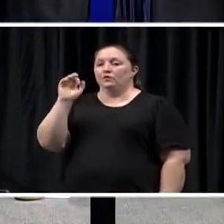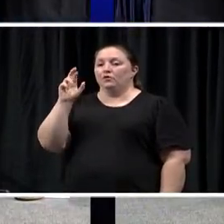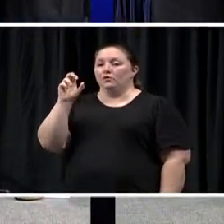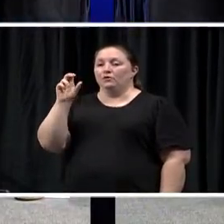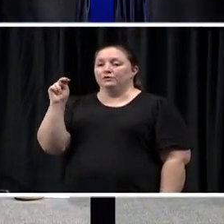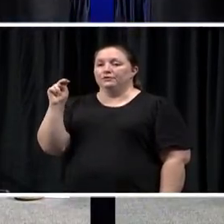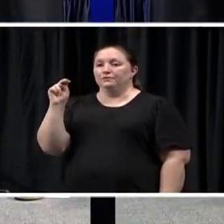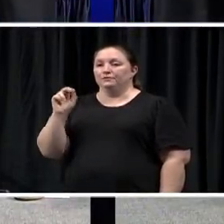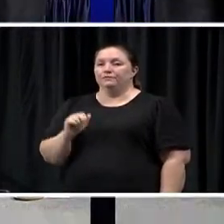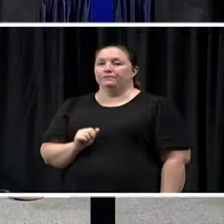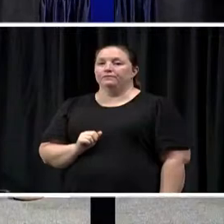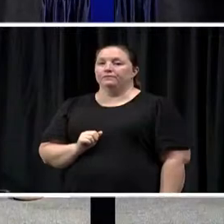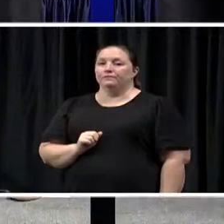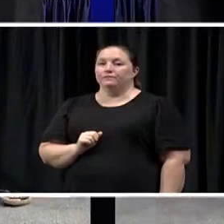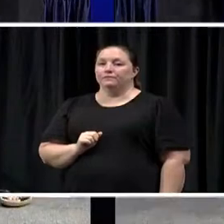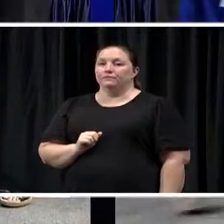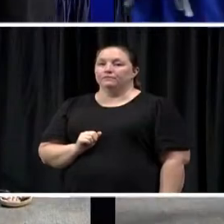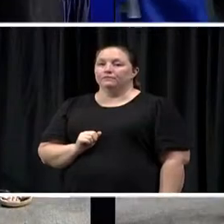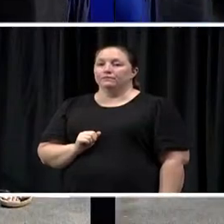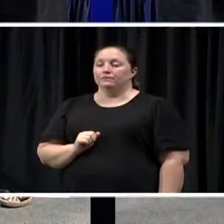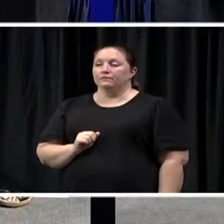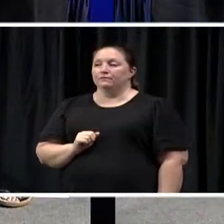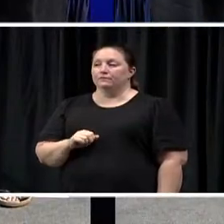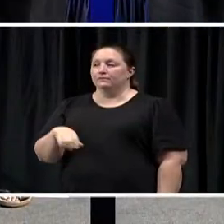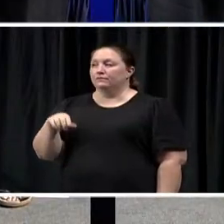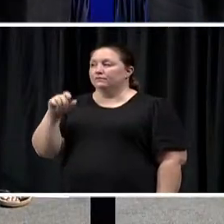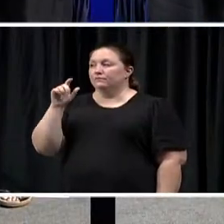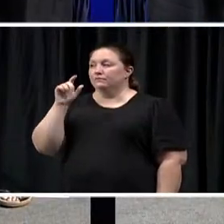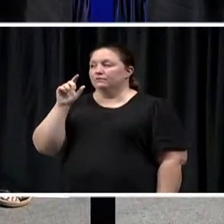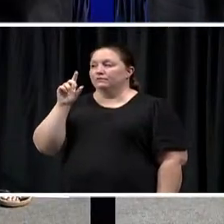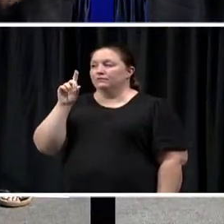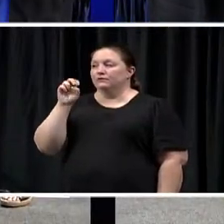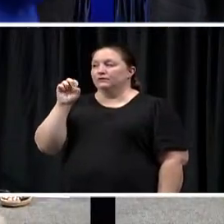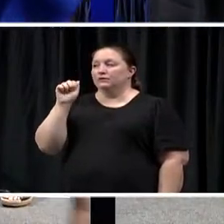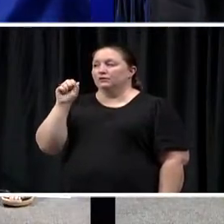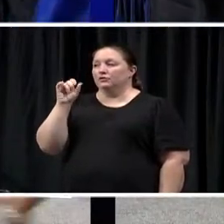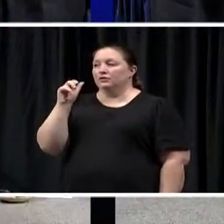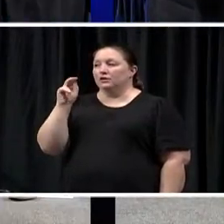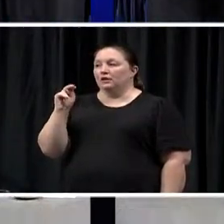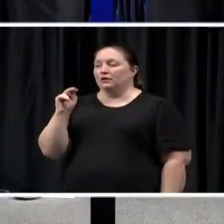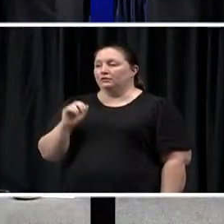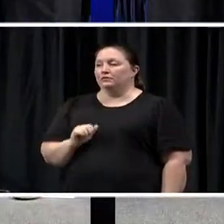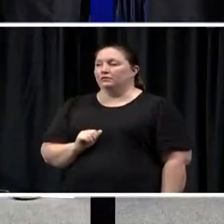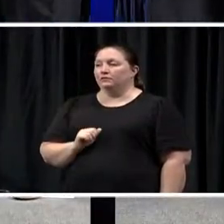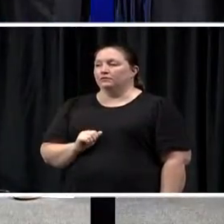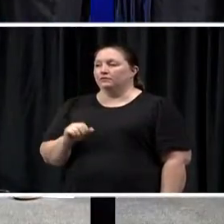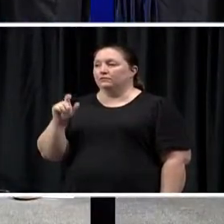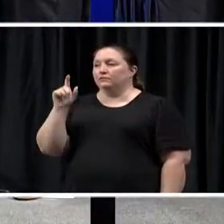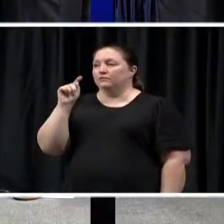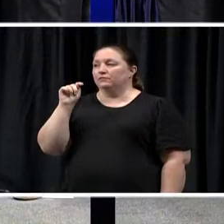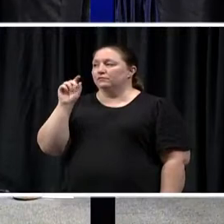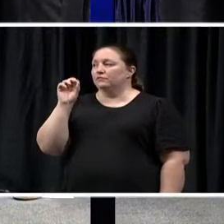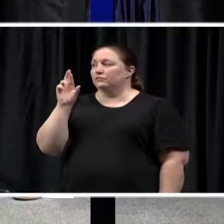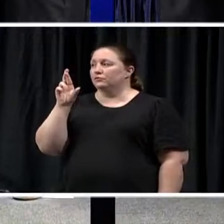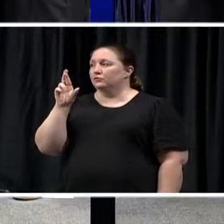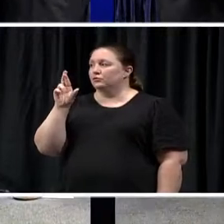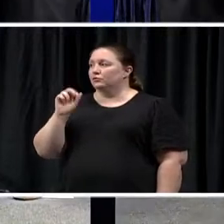Delaney Champa. Diogene LaShawn Clay. Tor